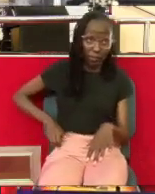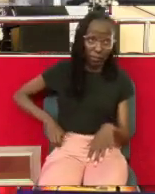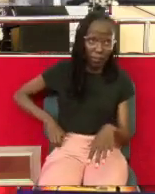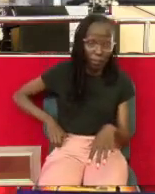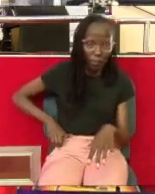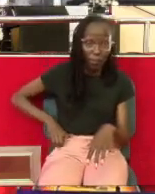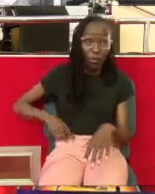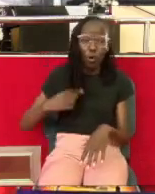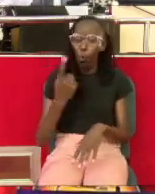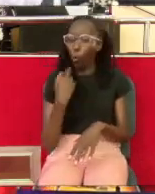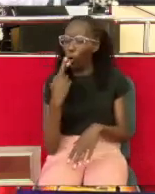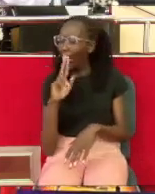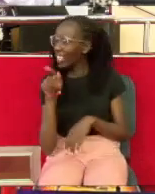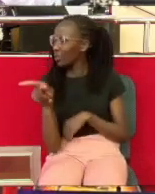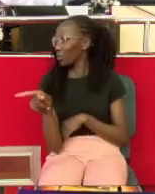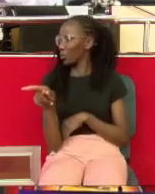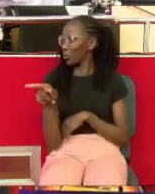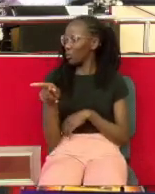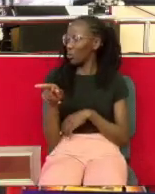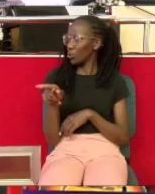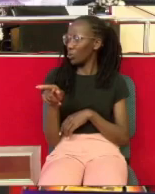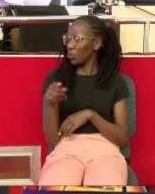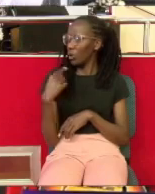who are you against a mighty God?